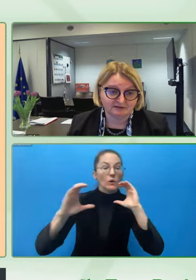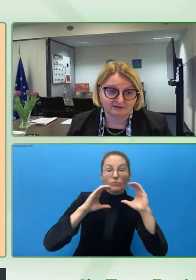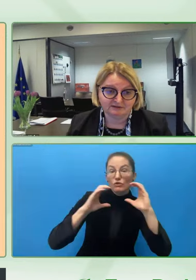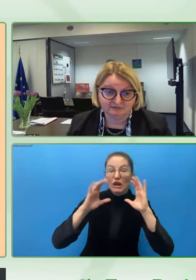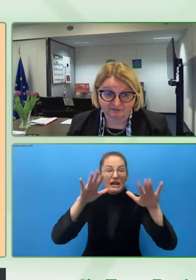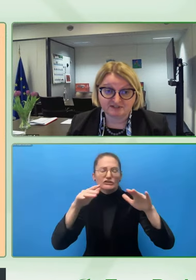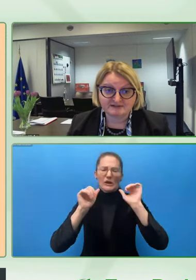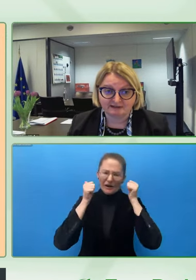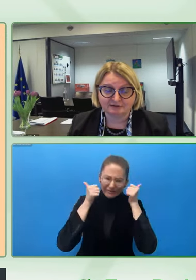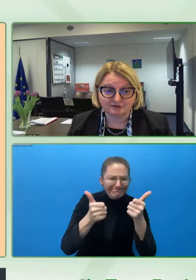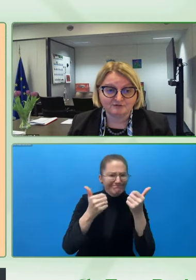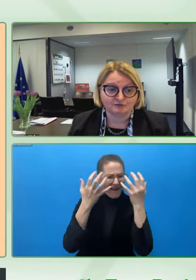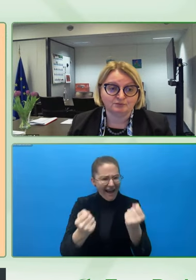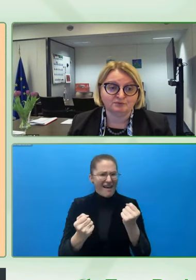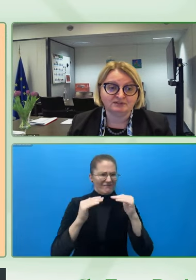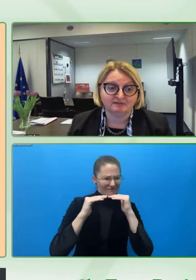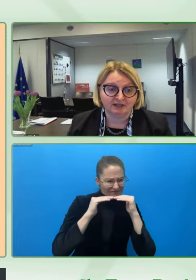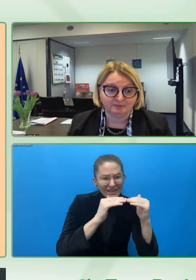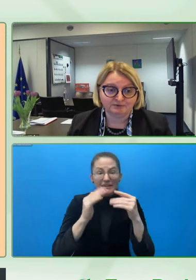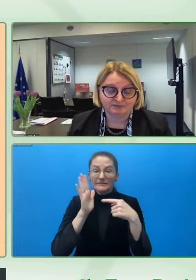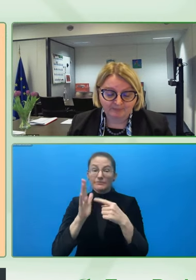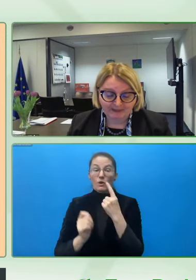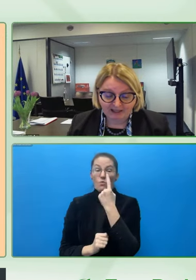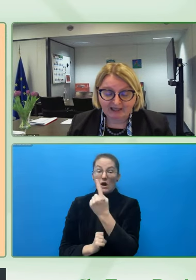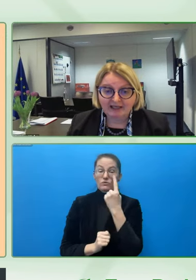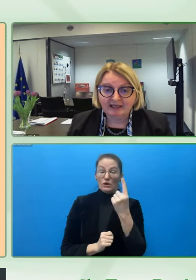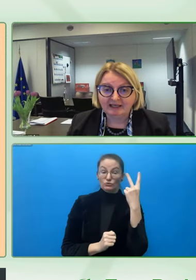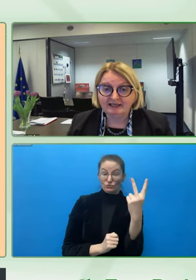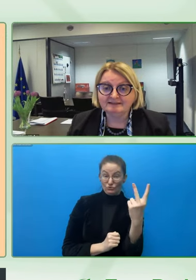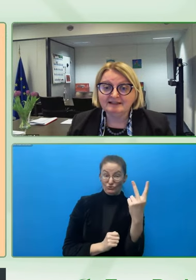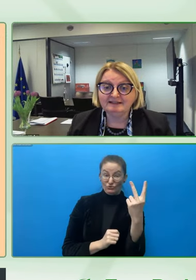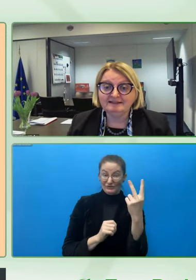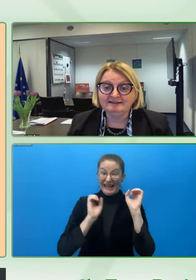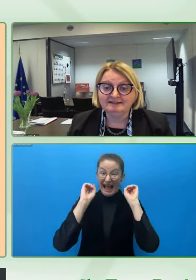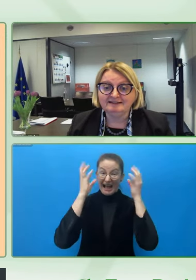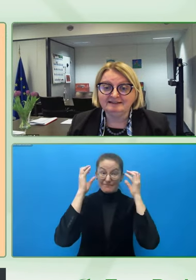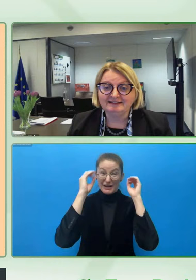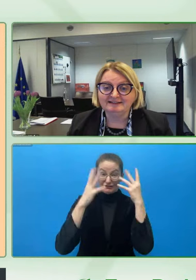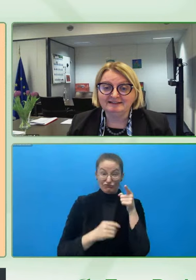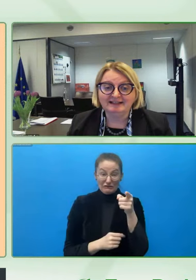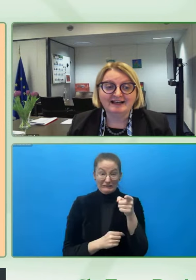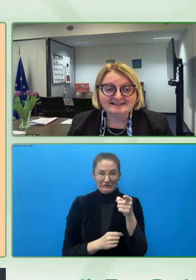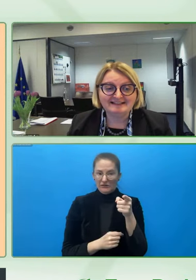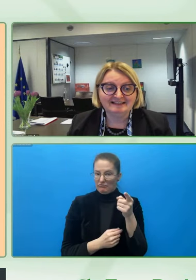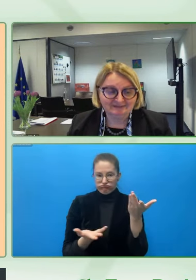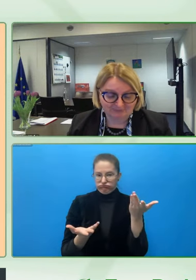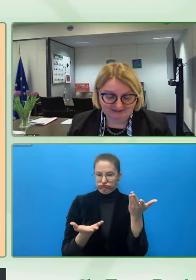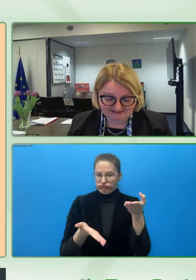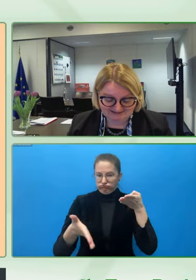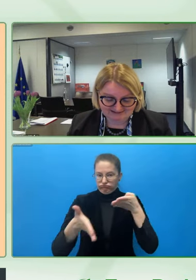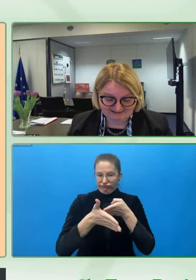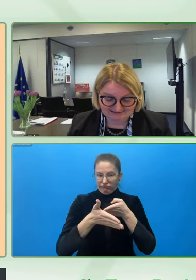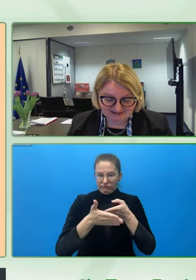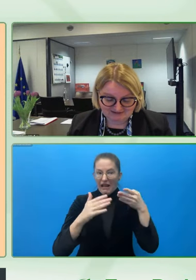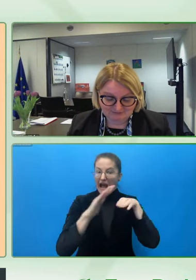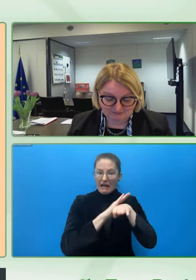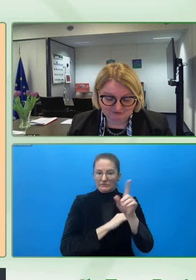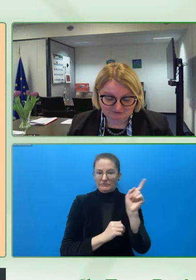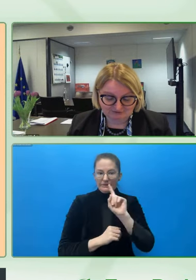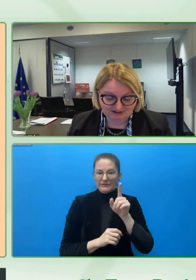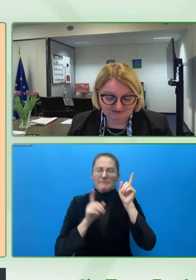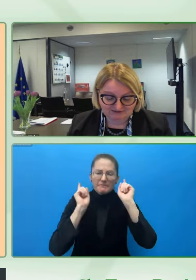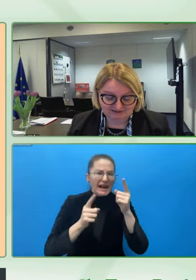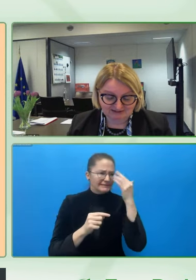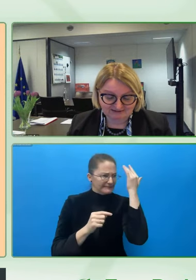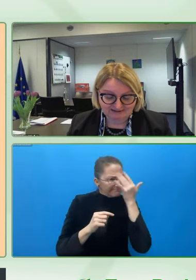ask for this standard also to be developed. And then lastly, but I just want